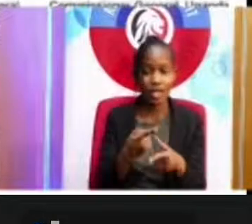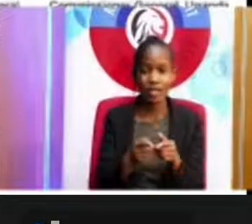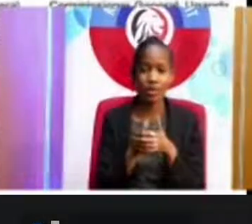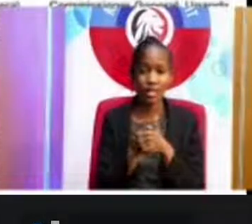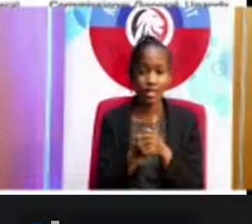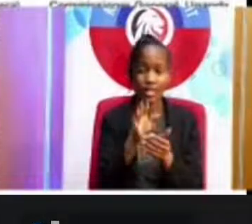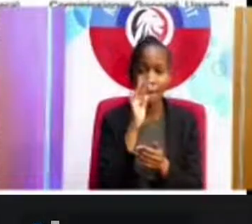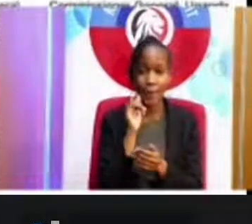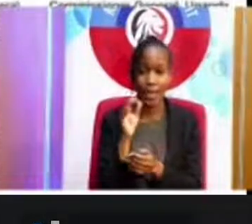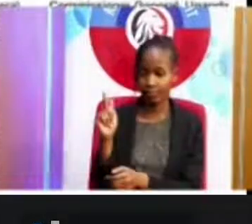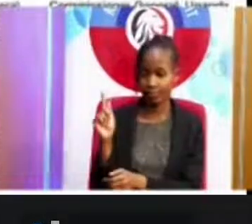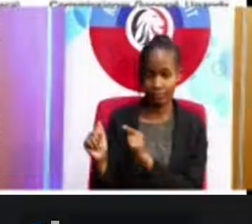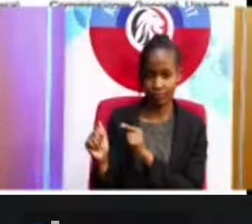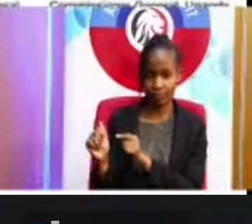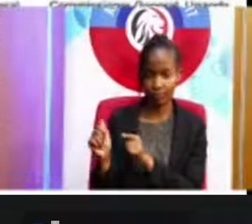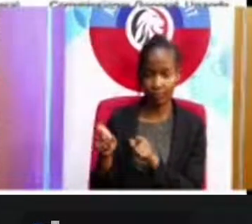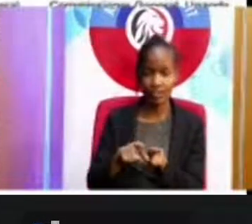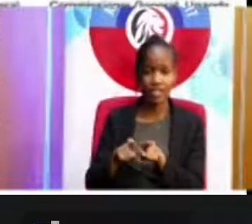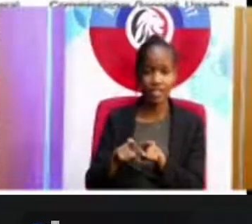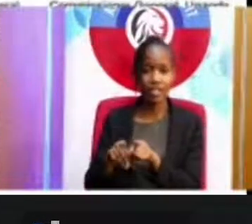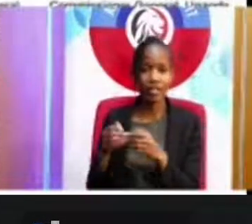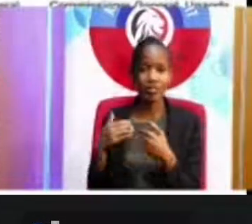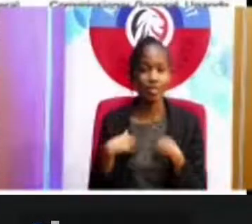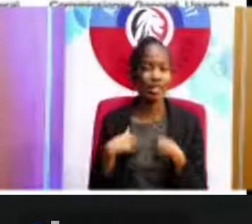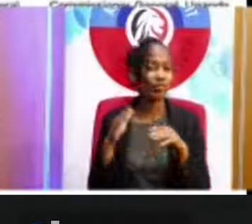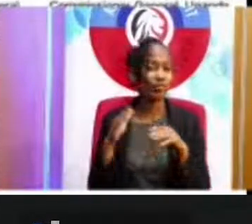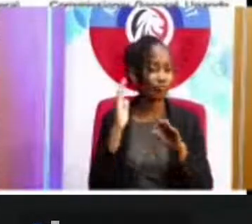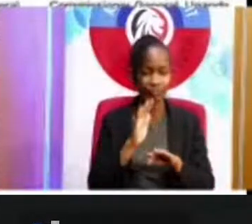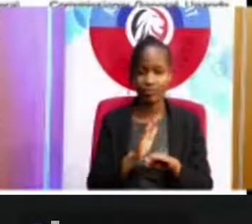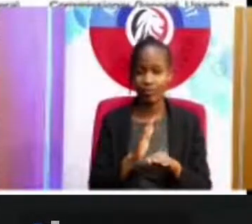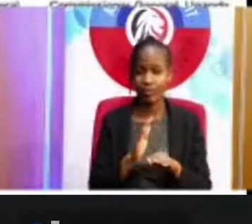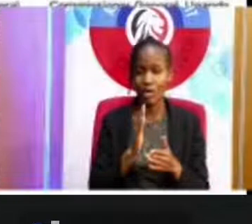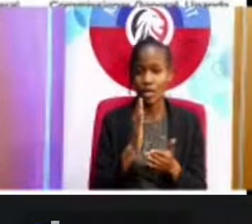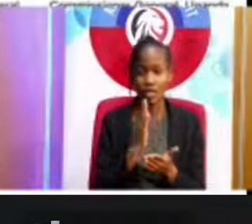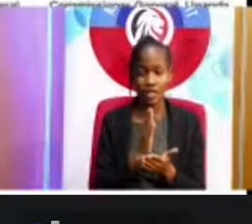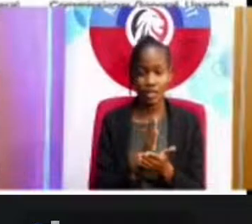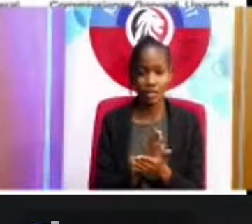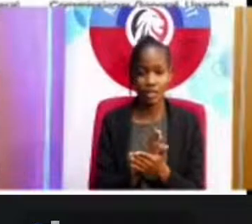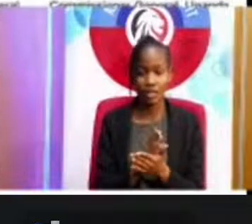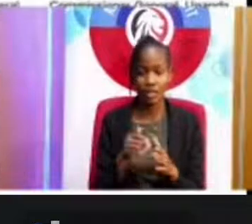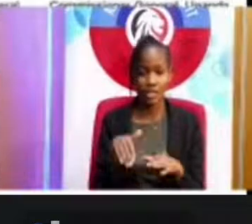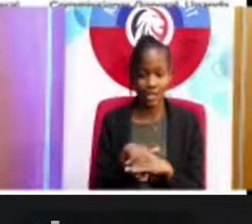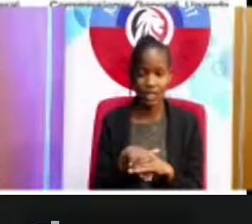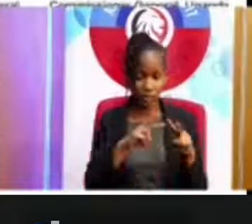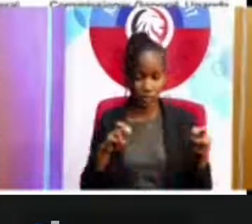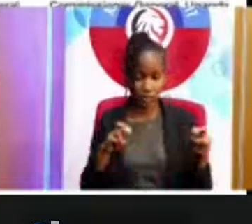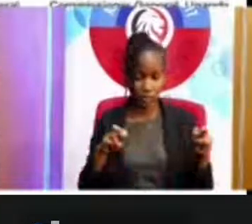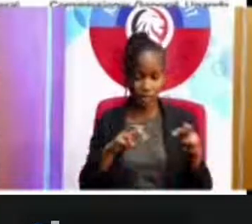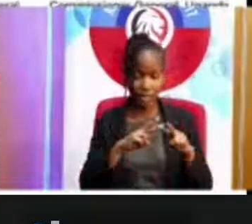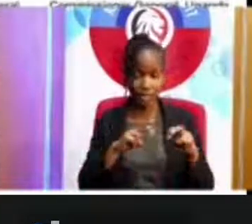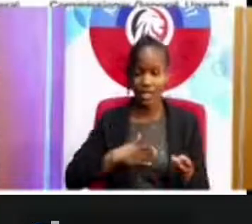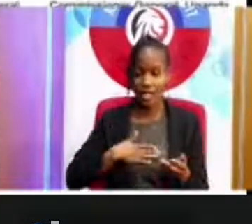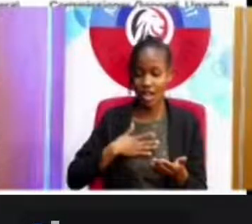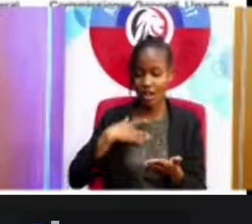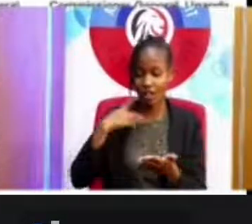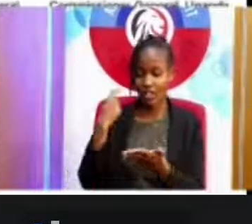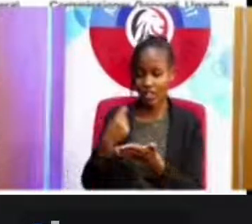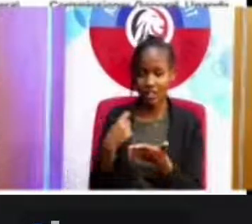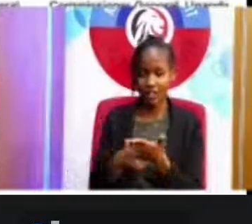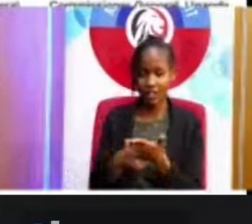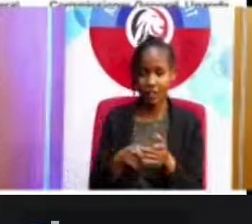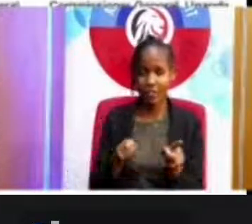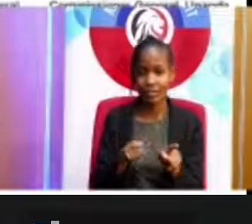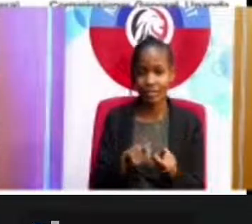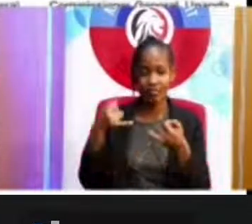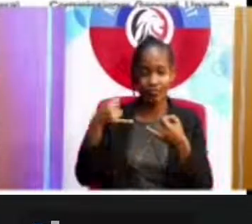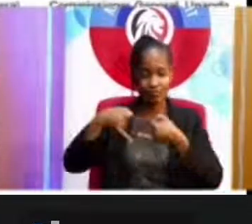are as accurate as we can be in assessing our taxes and implementing. We are also